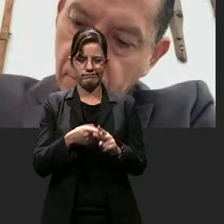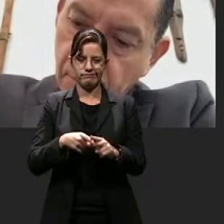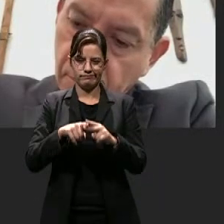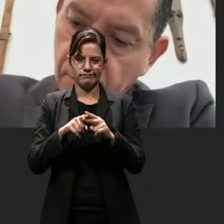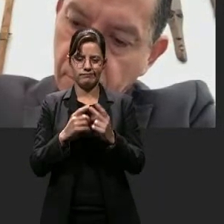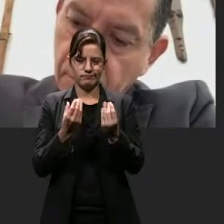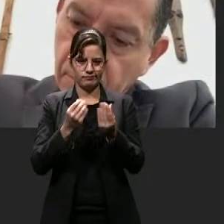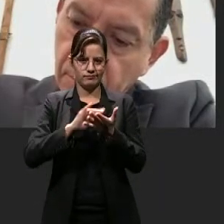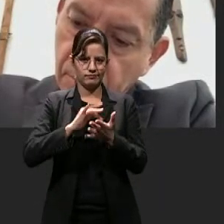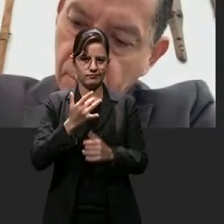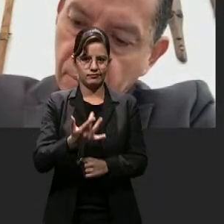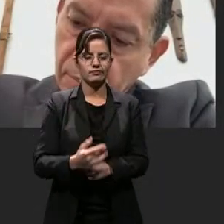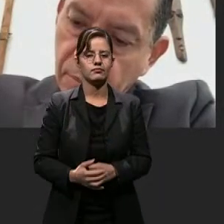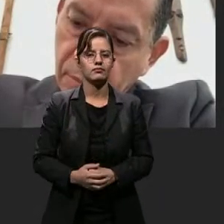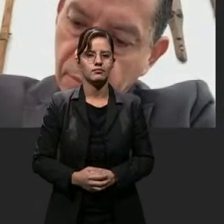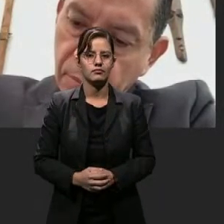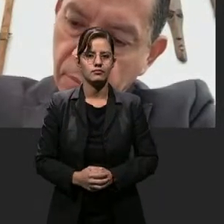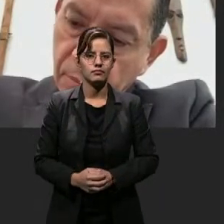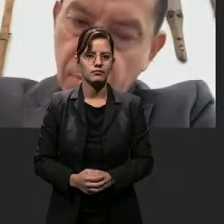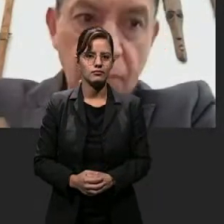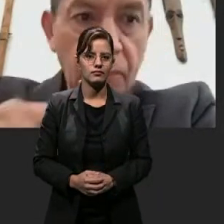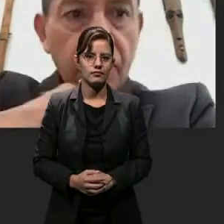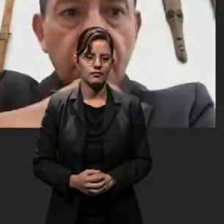are the first speaker for our panel.